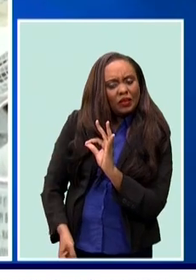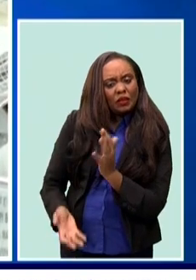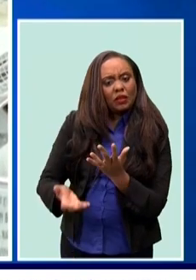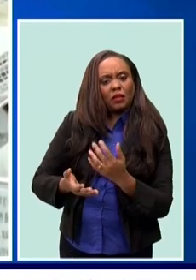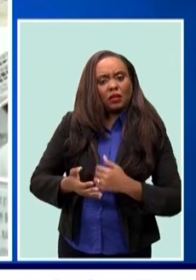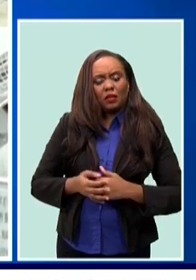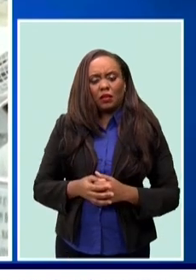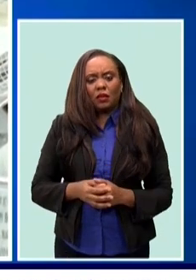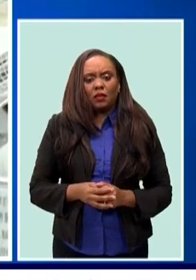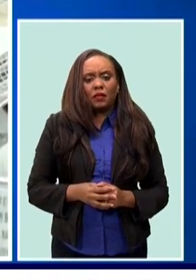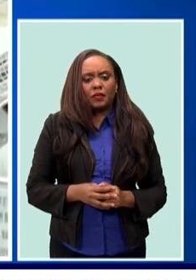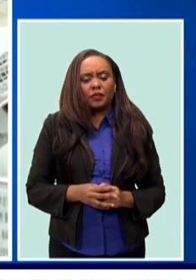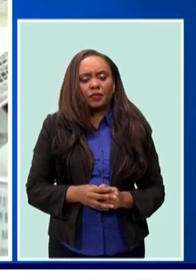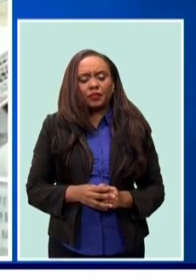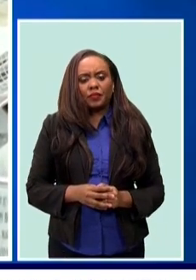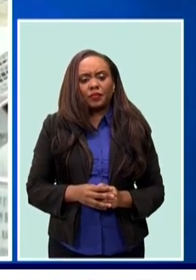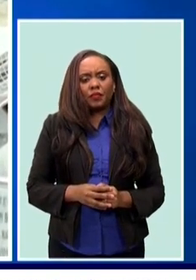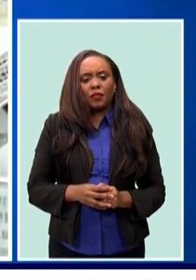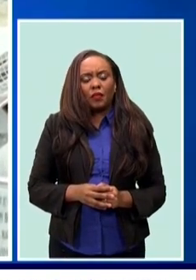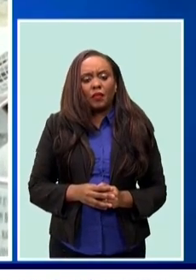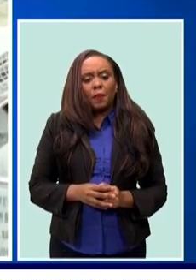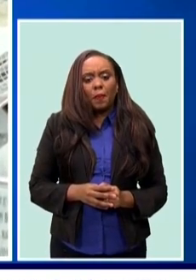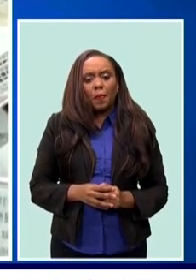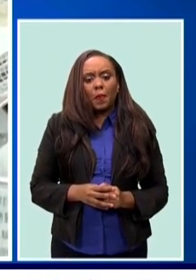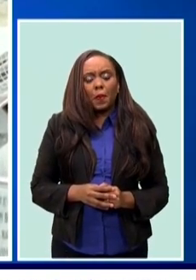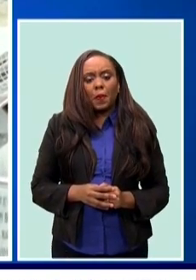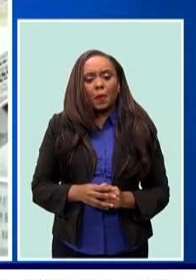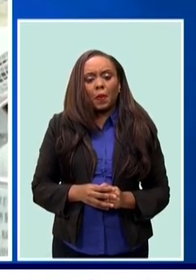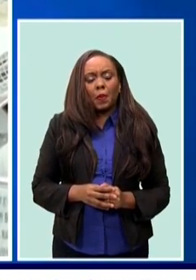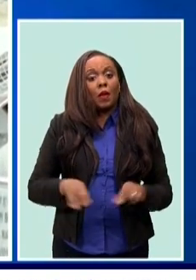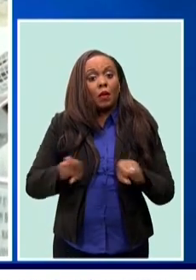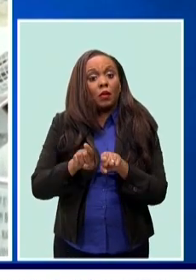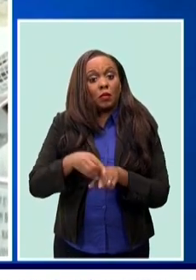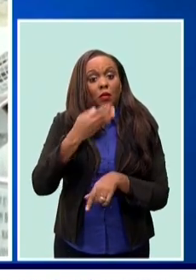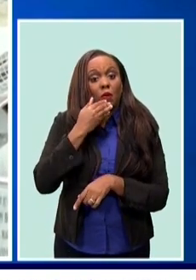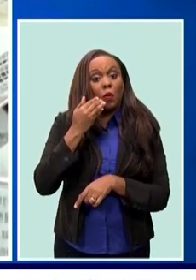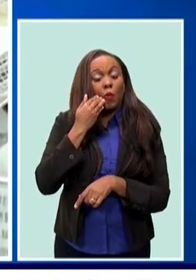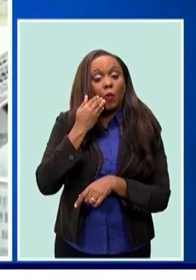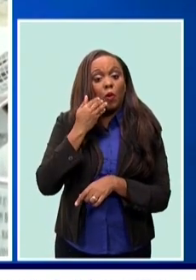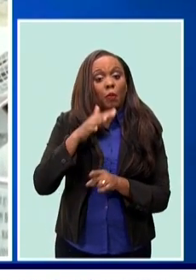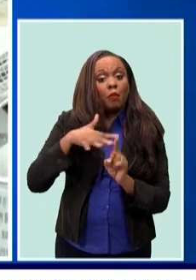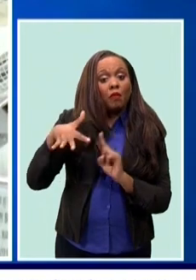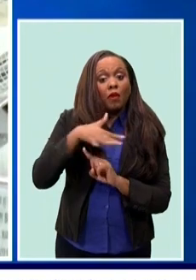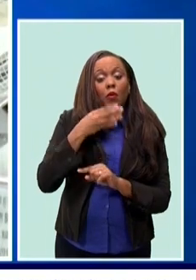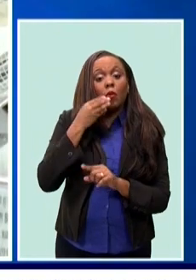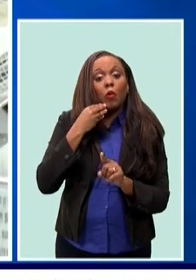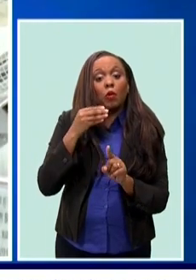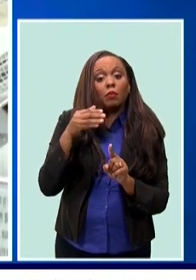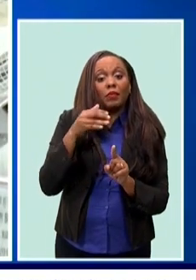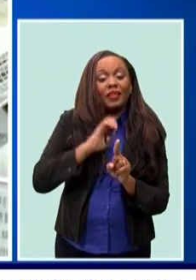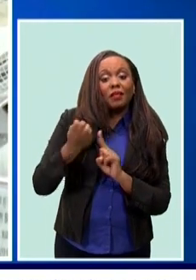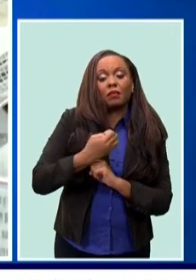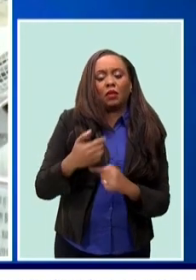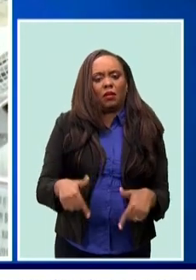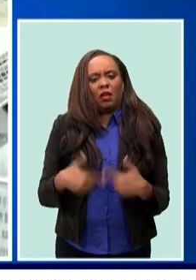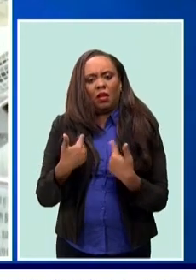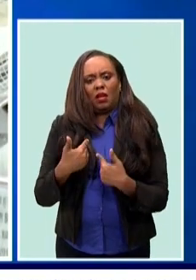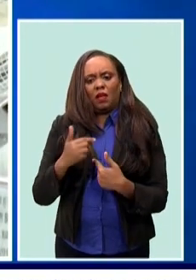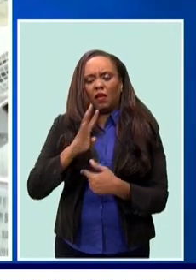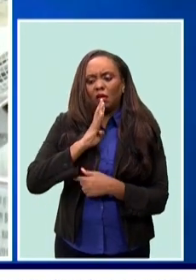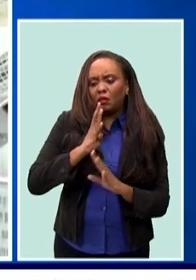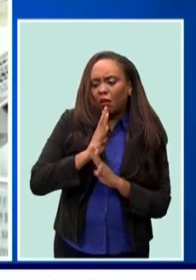us from time to time. But even within the context of our homes and our workspaces, or words and